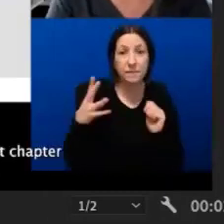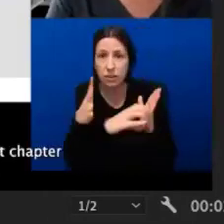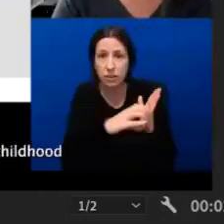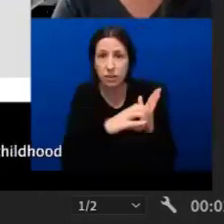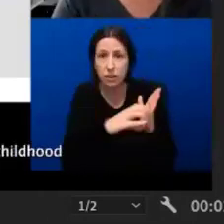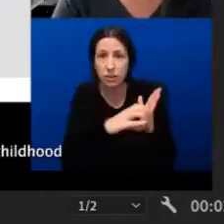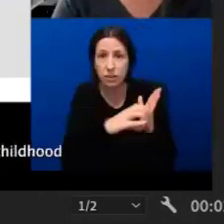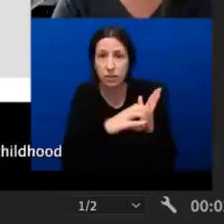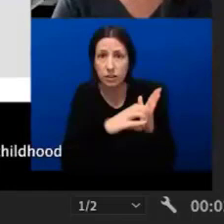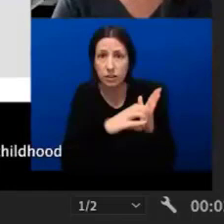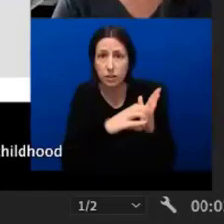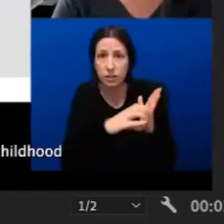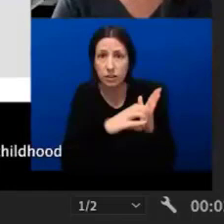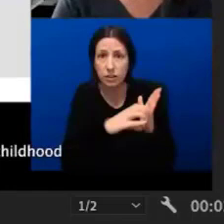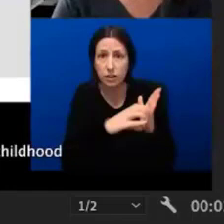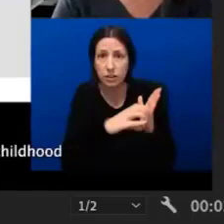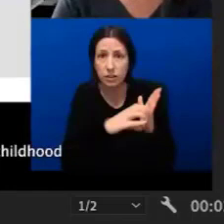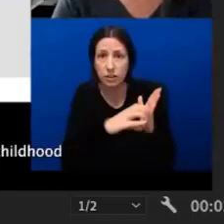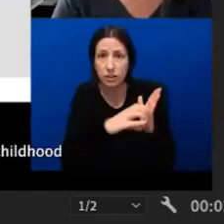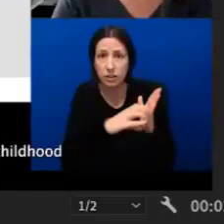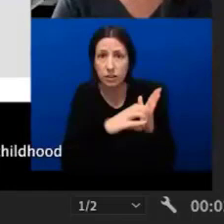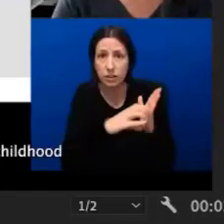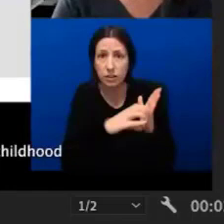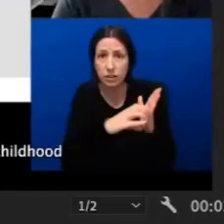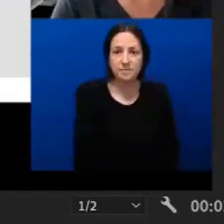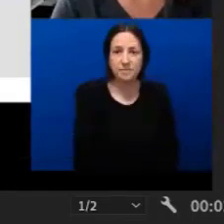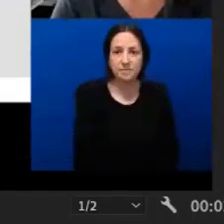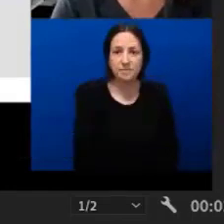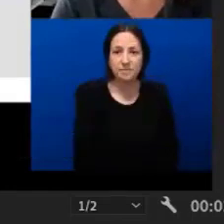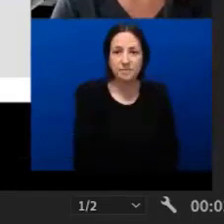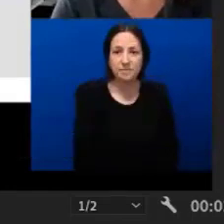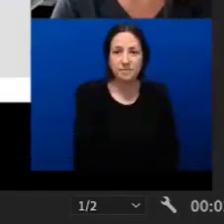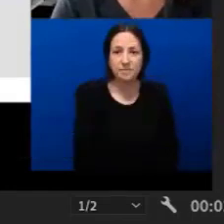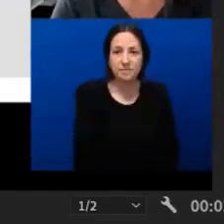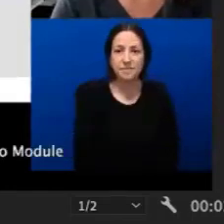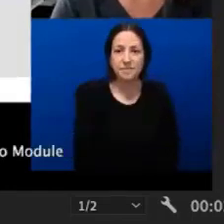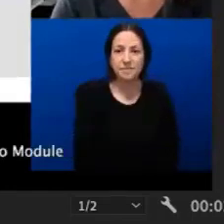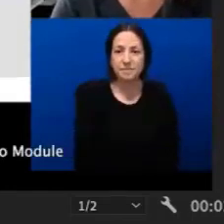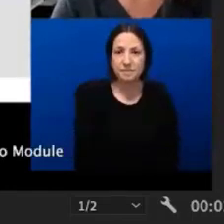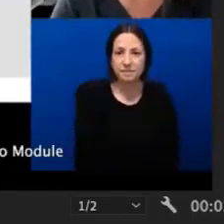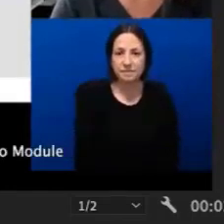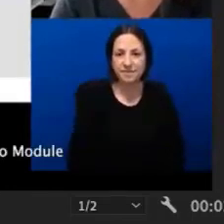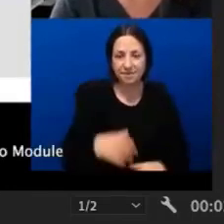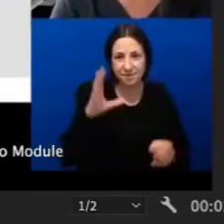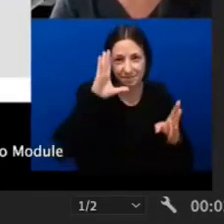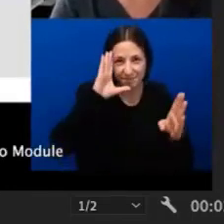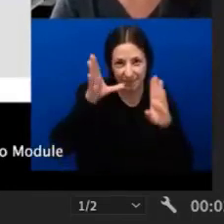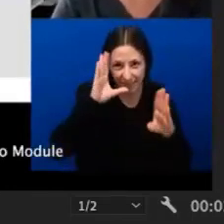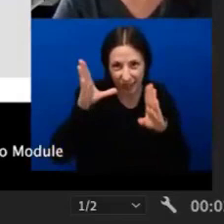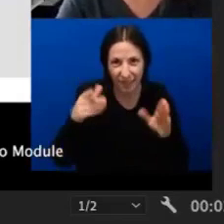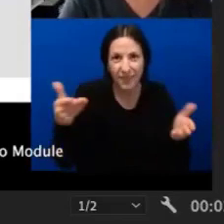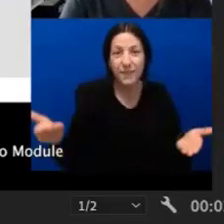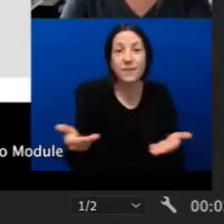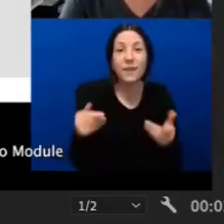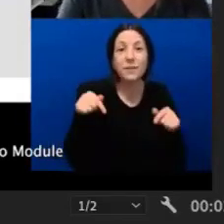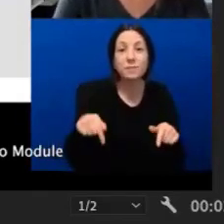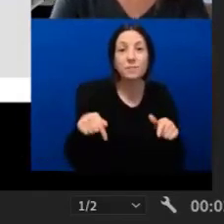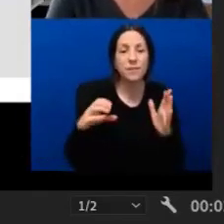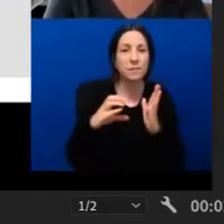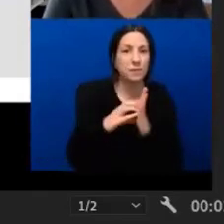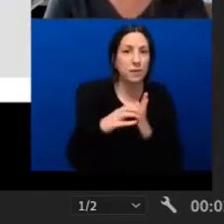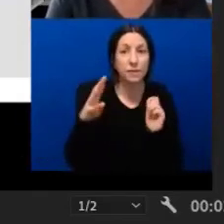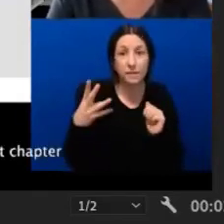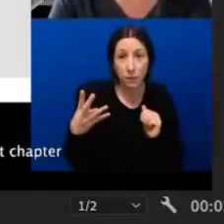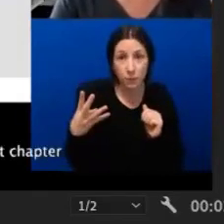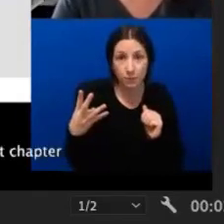segments different parts as the speaker is presenting. Everyone, and welcome to Module